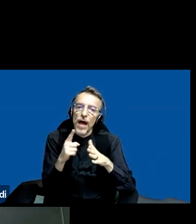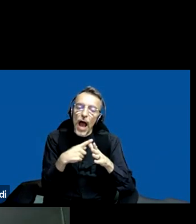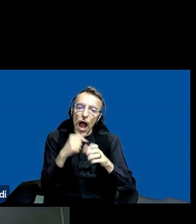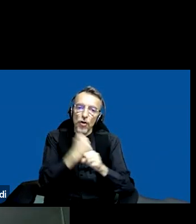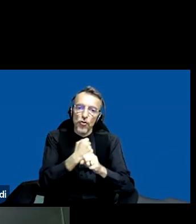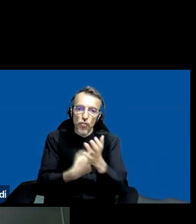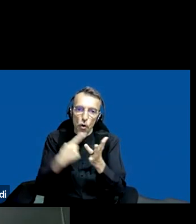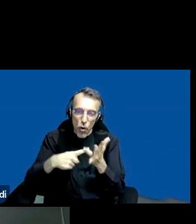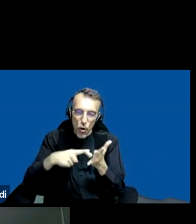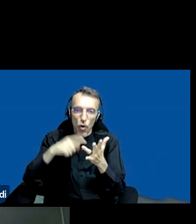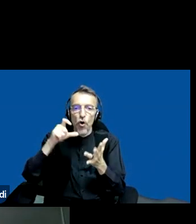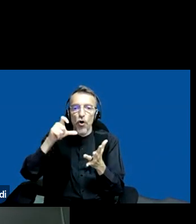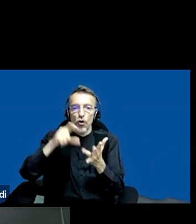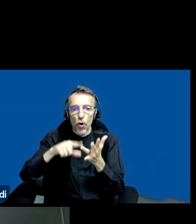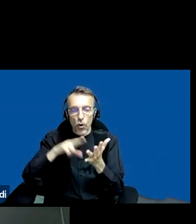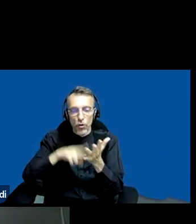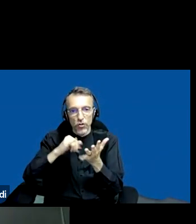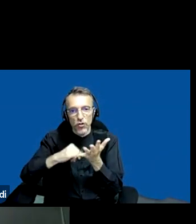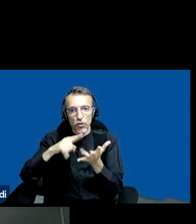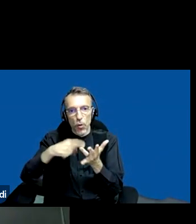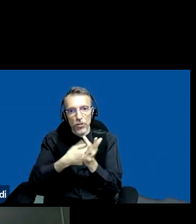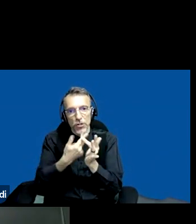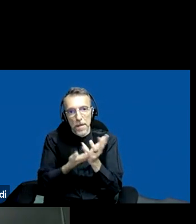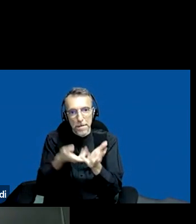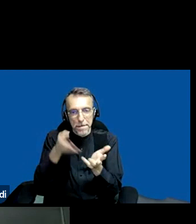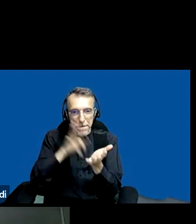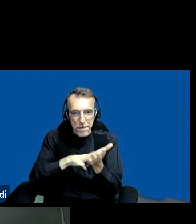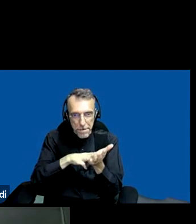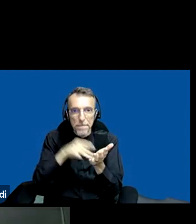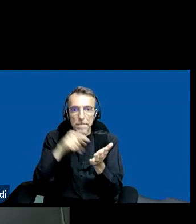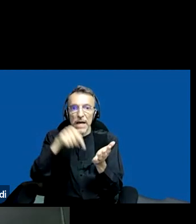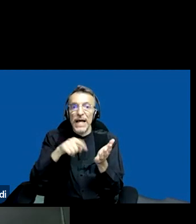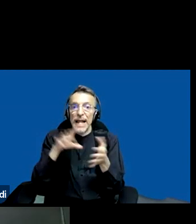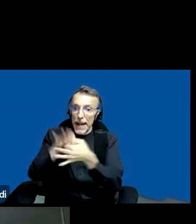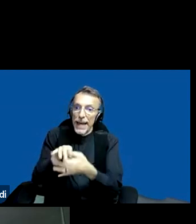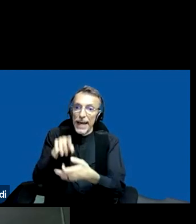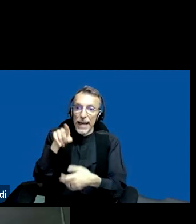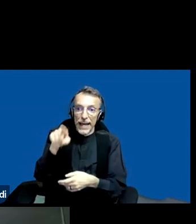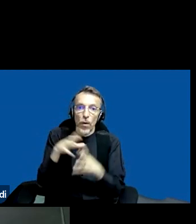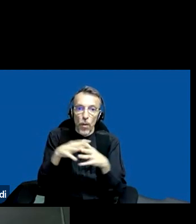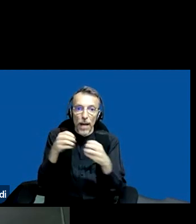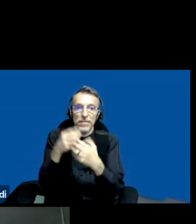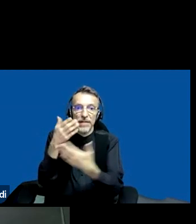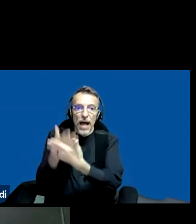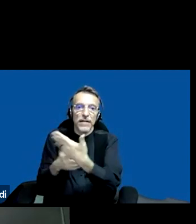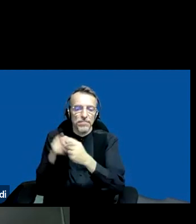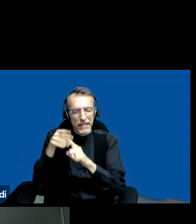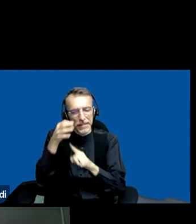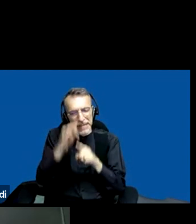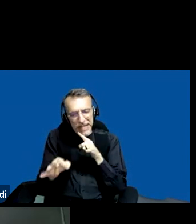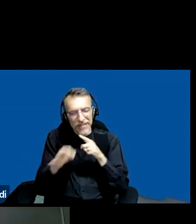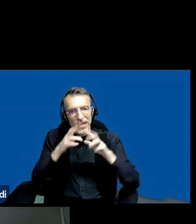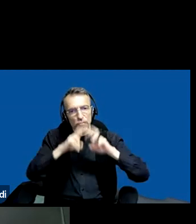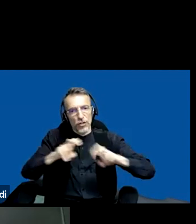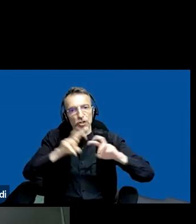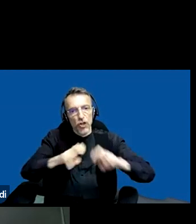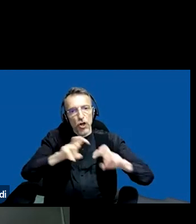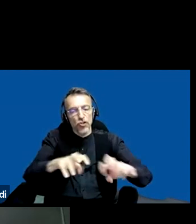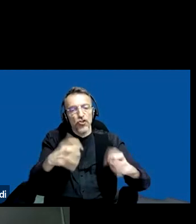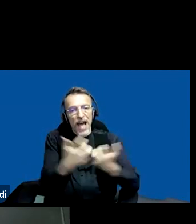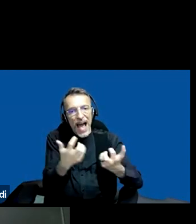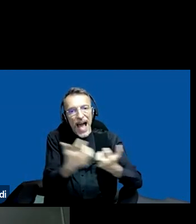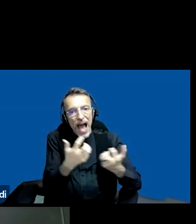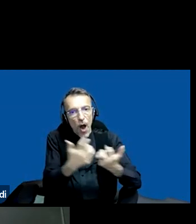So again, there's a link on the IDS website, which is doing some specific research on how